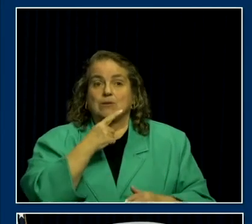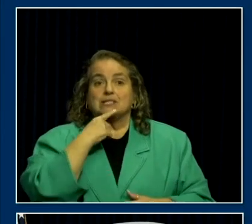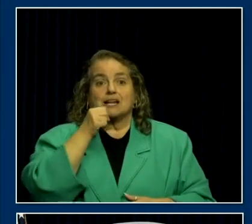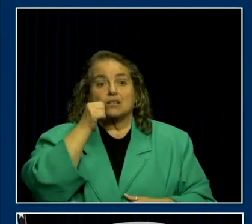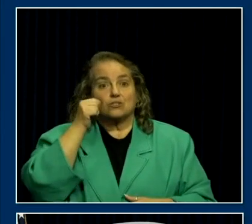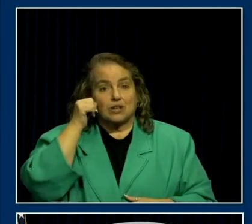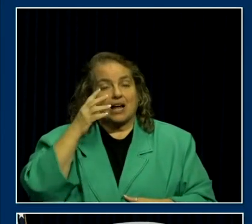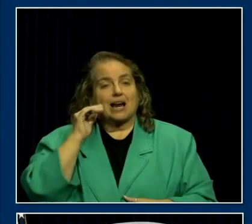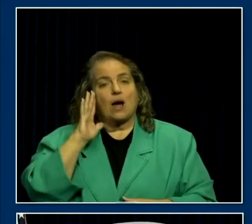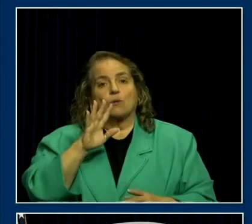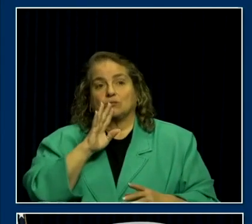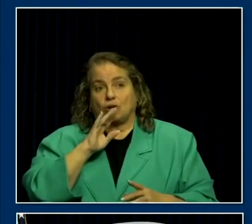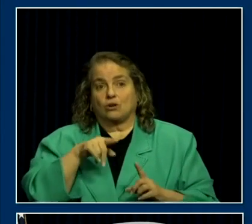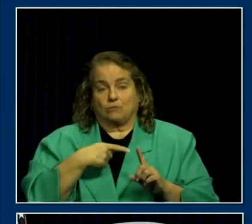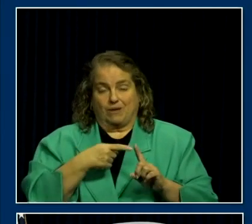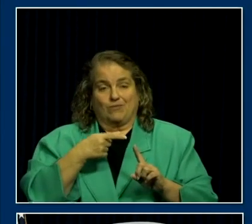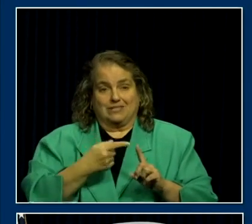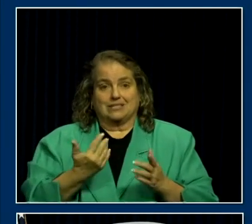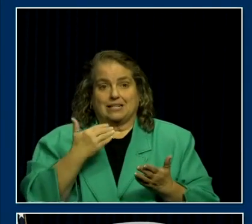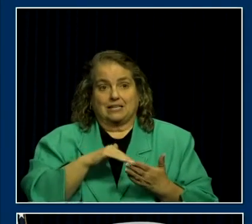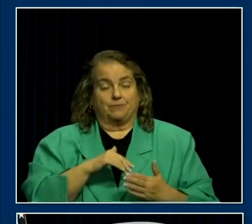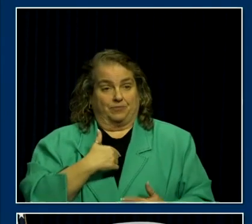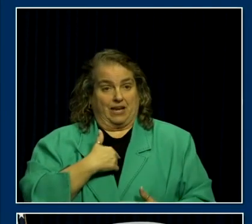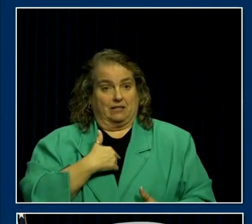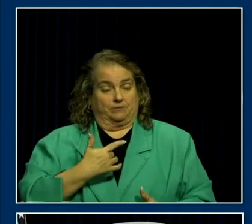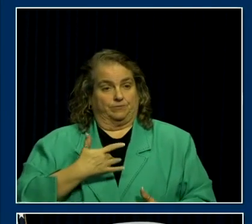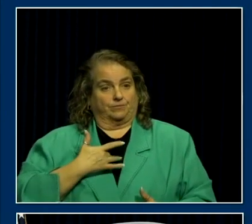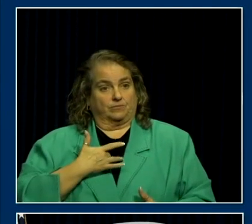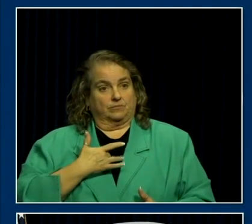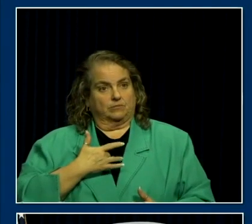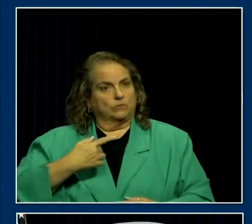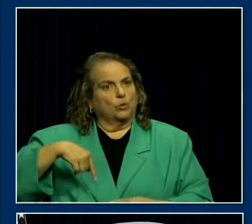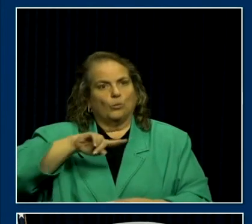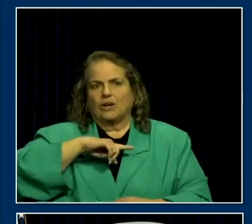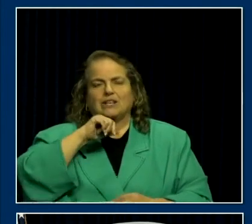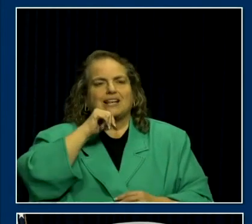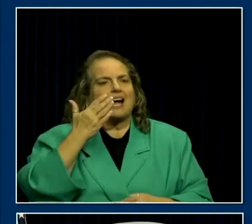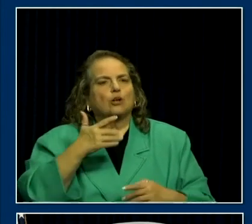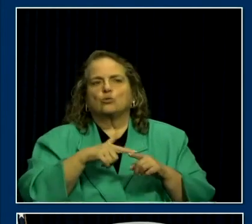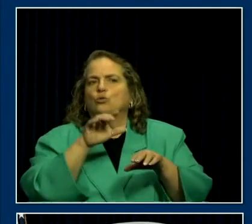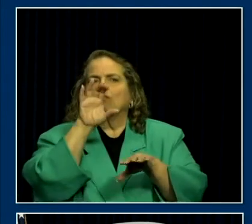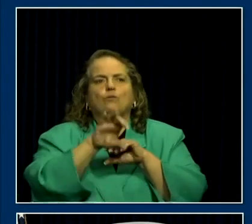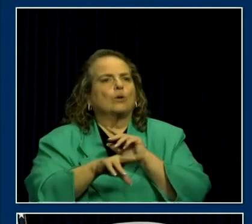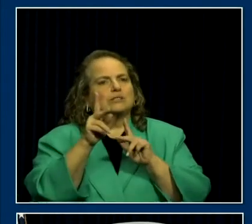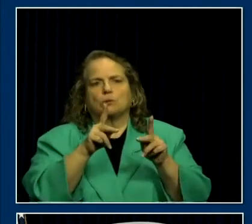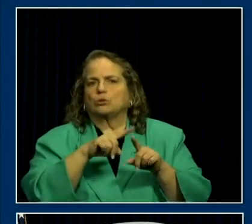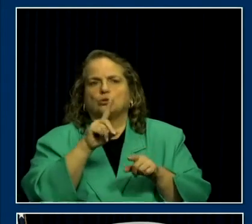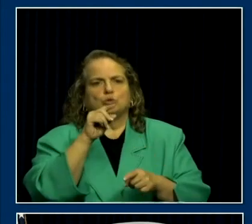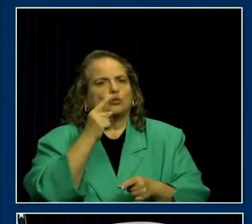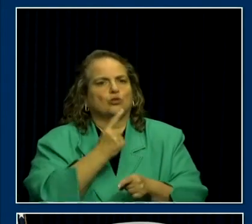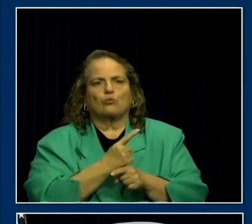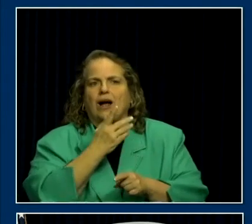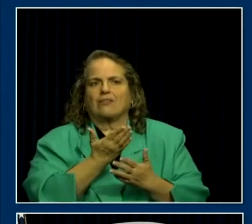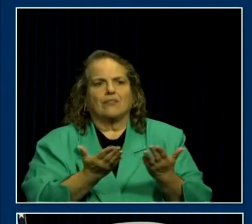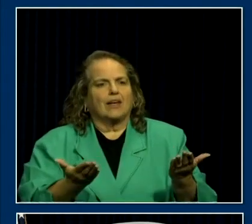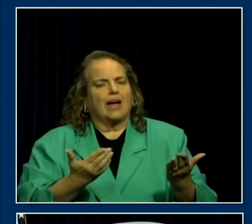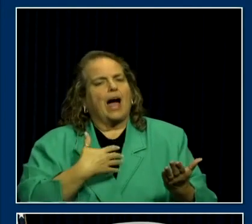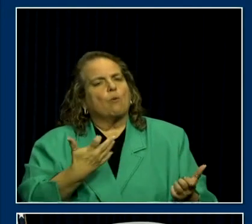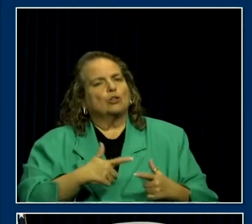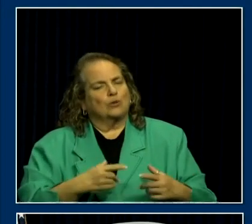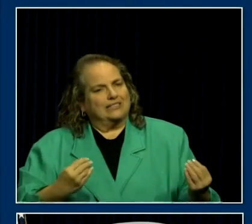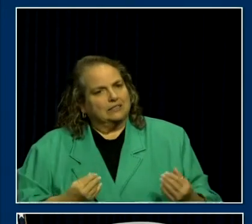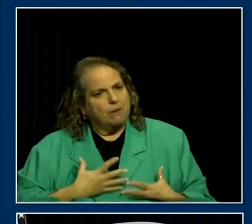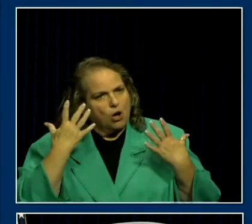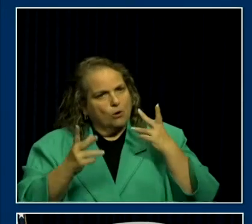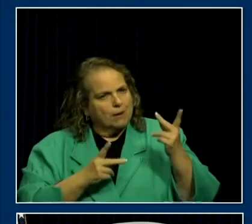on this point, I believe that we are not here to force people to do the right thing. We're here to inspire people to do the right